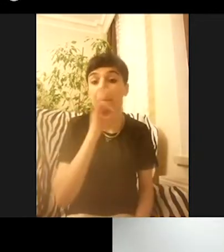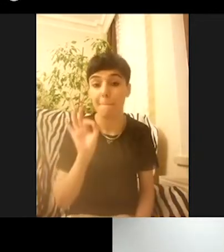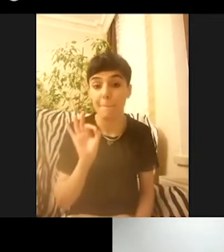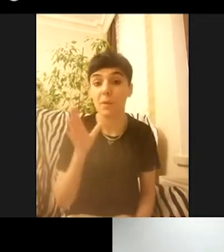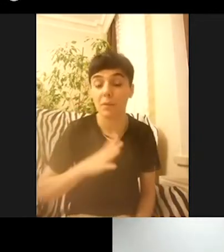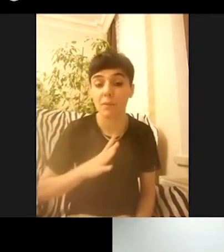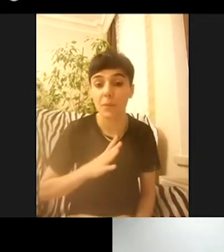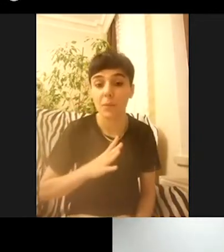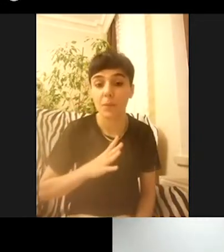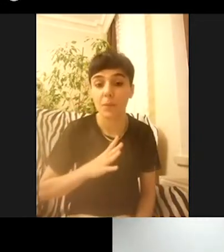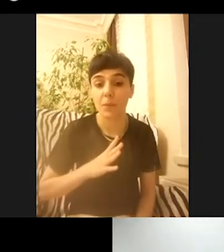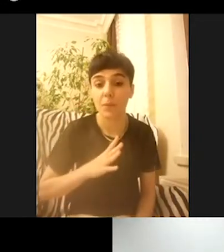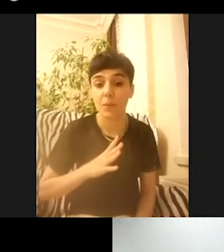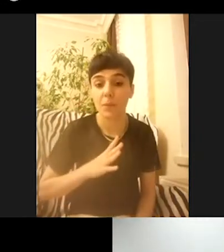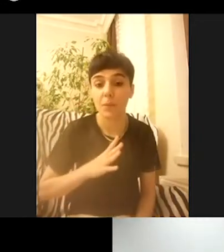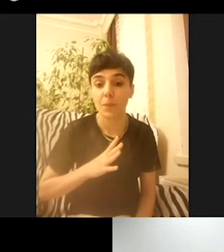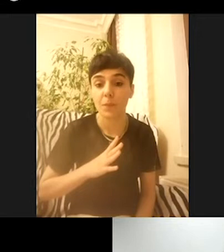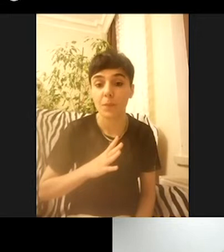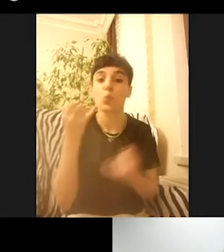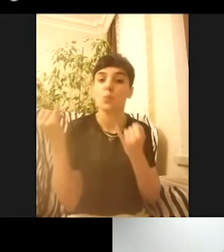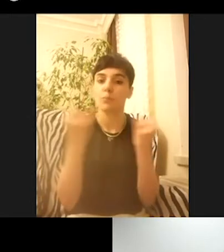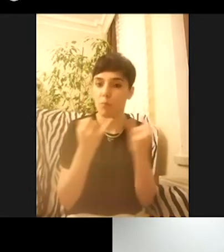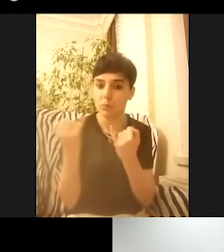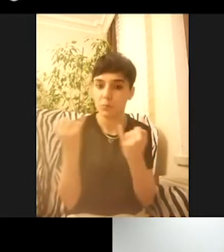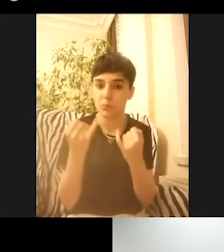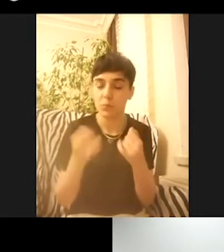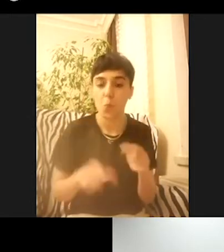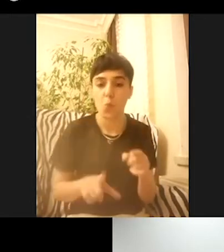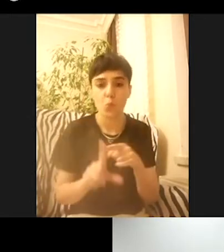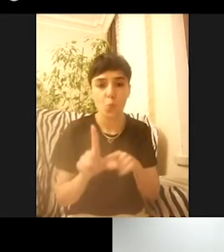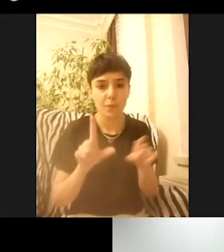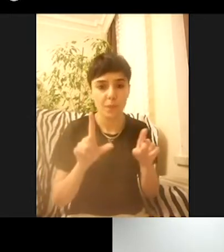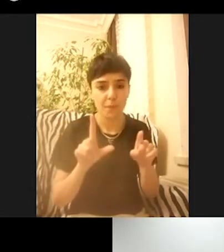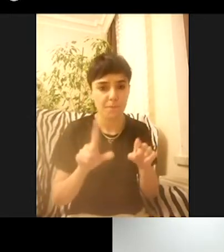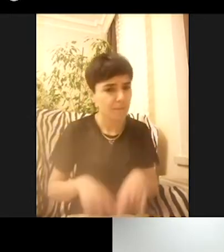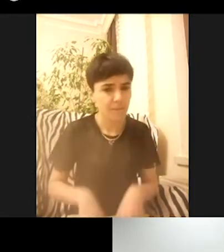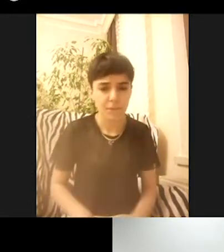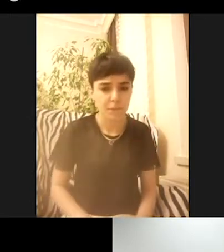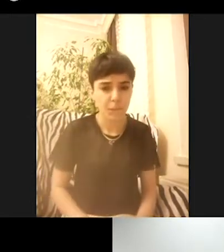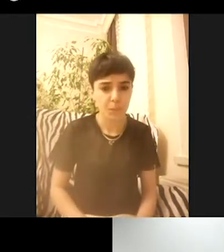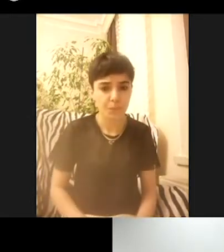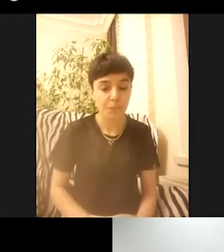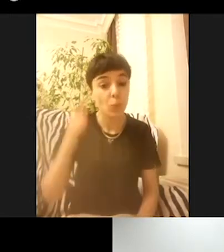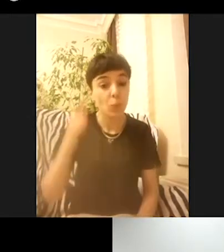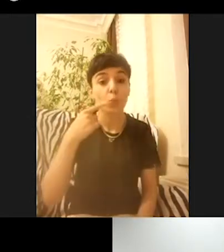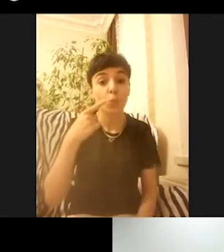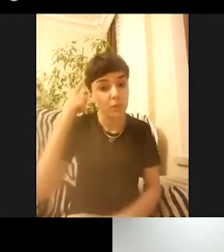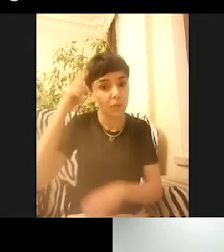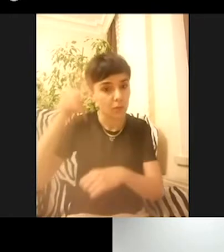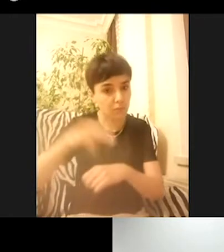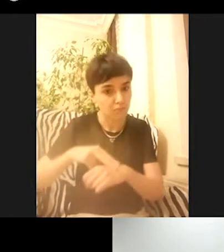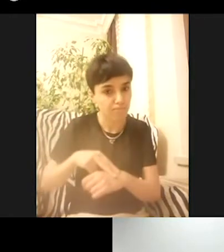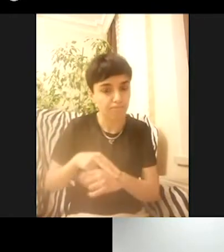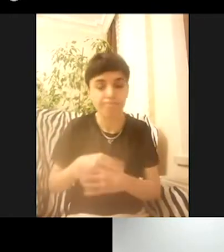but coined by Joseph Massad to say that how international human rights organizations from the global north and west